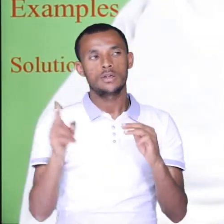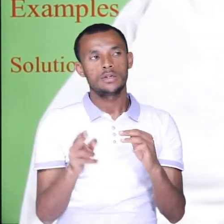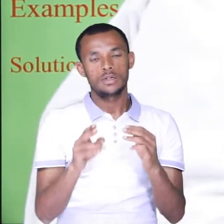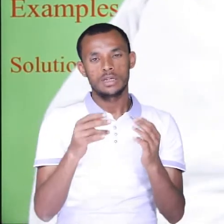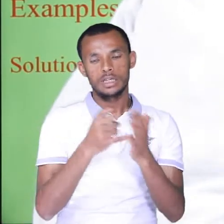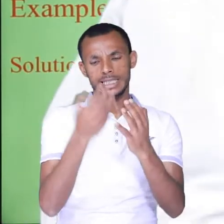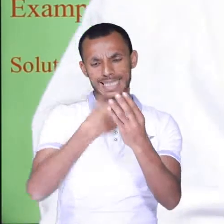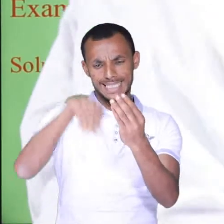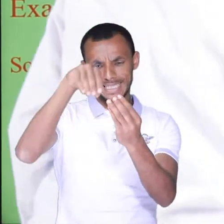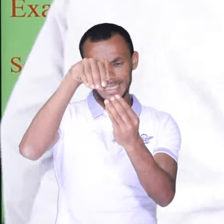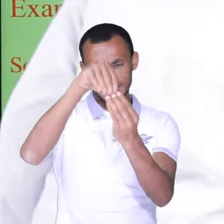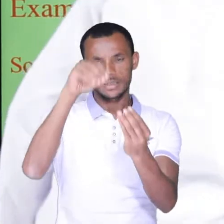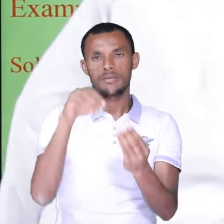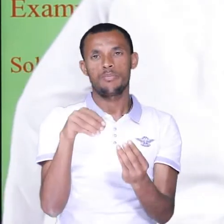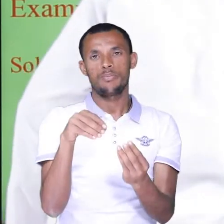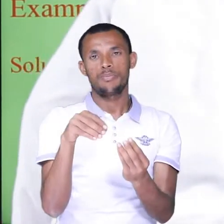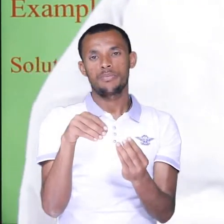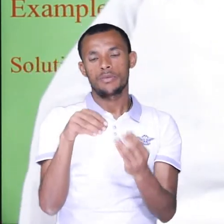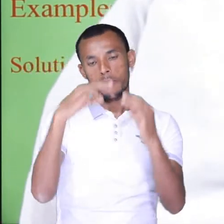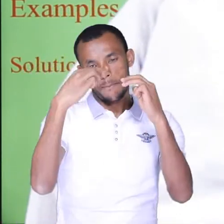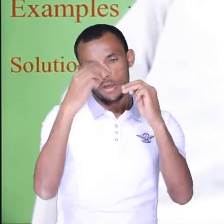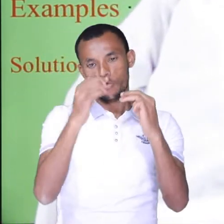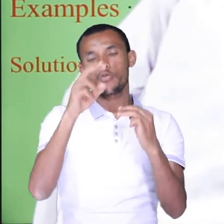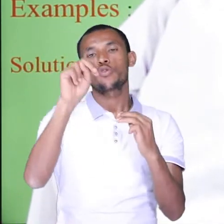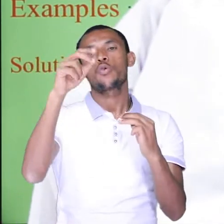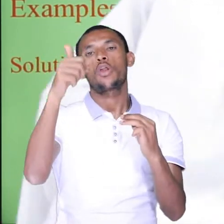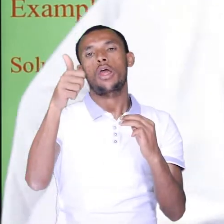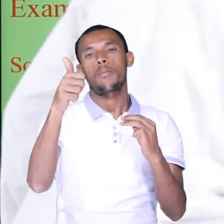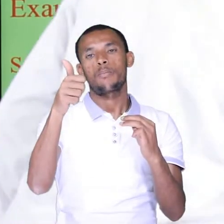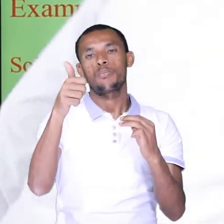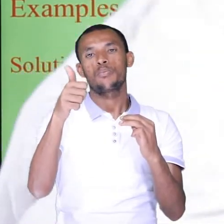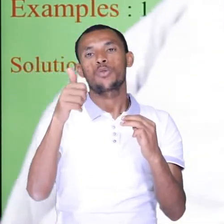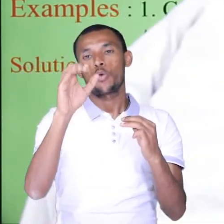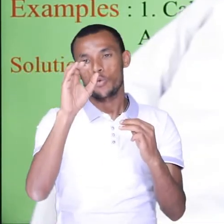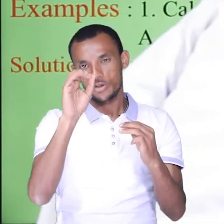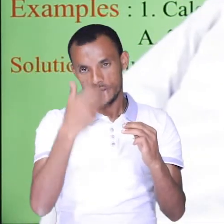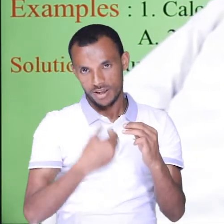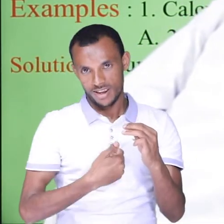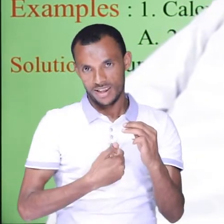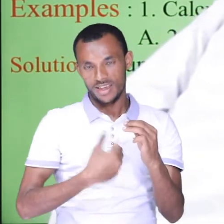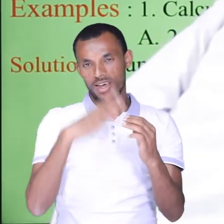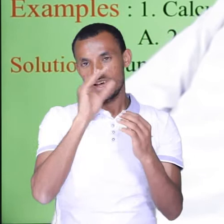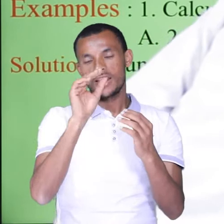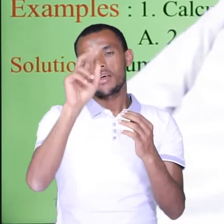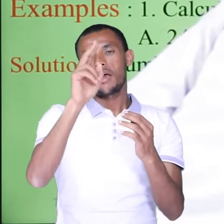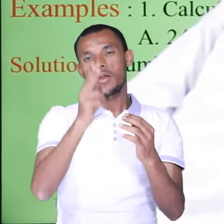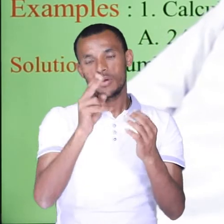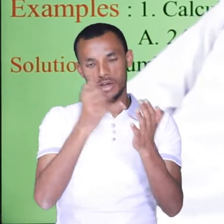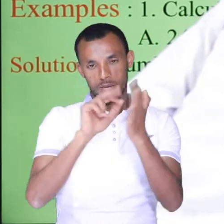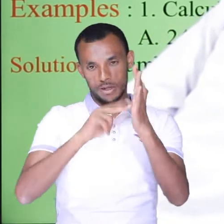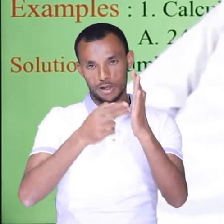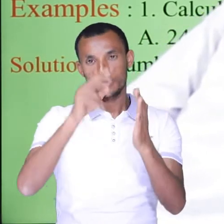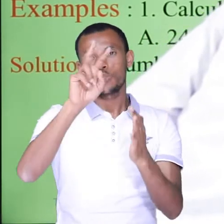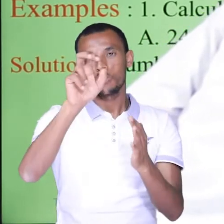is the sum of the mass of sodium, oxygen and hydrogen, which is 23